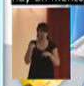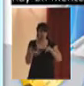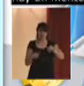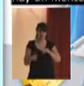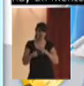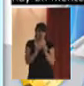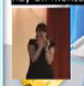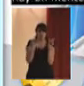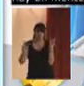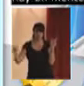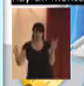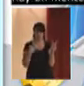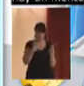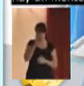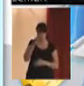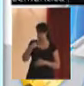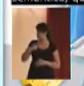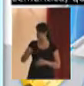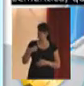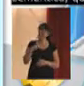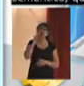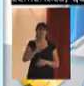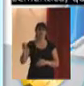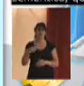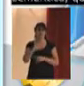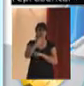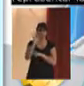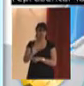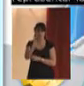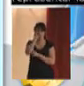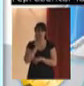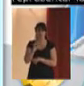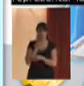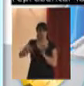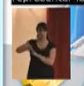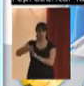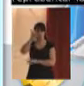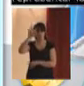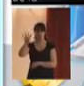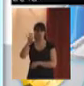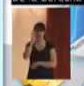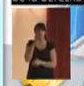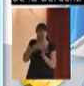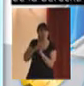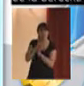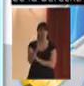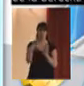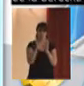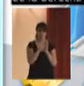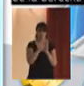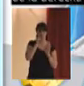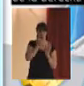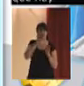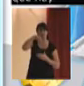metadata, semantic nodes that is what is trying to be represented on the right, on the figure on the right. This is a description of the